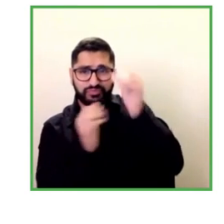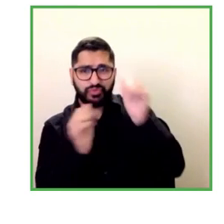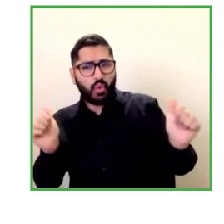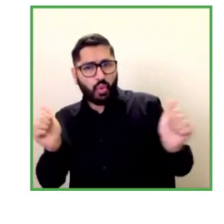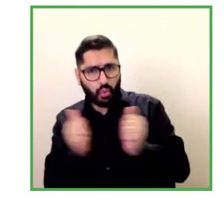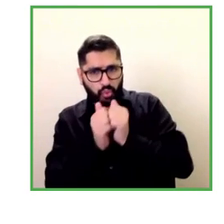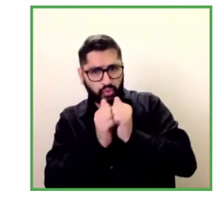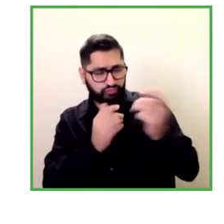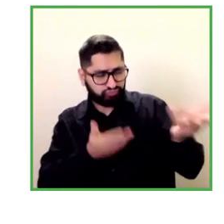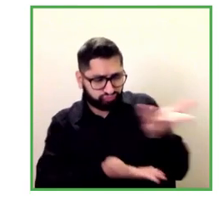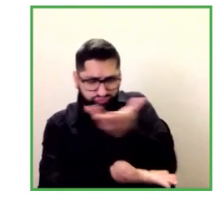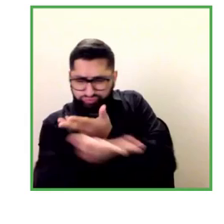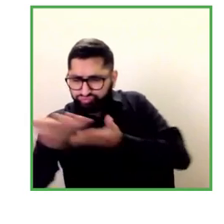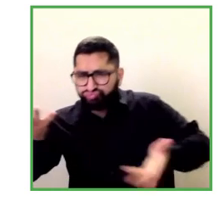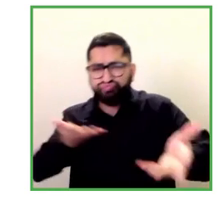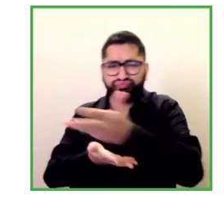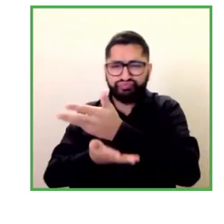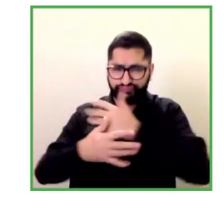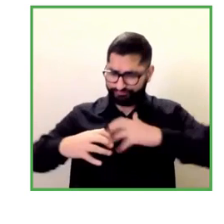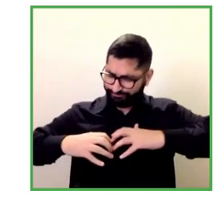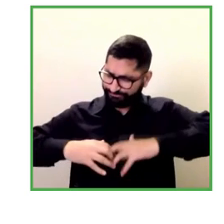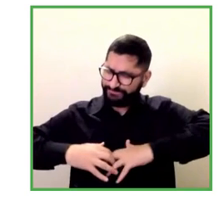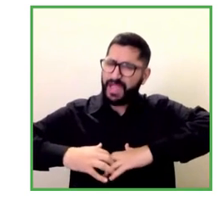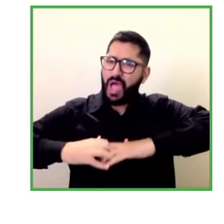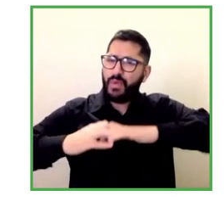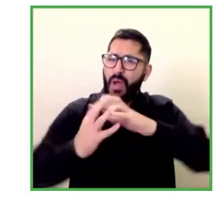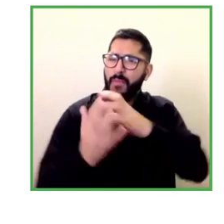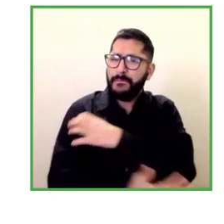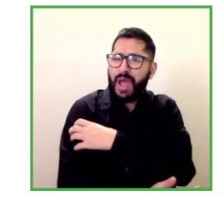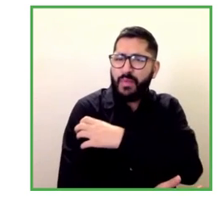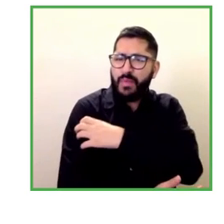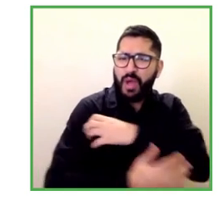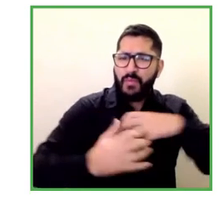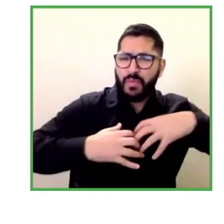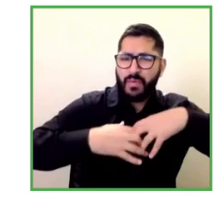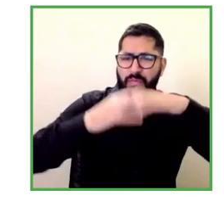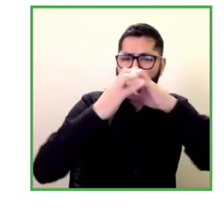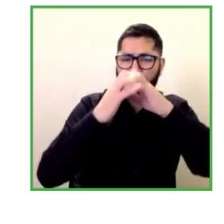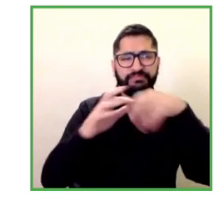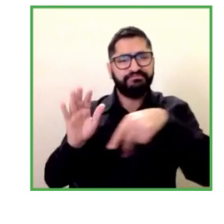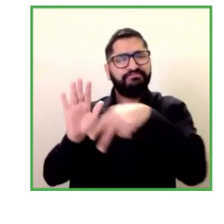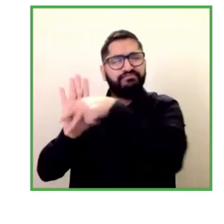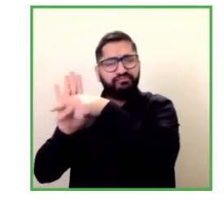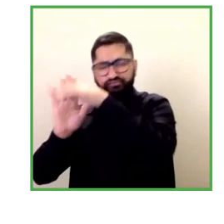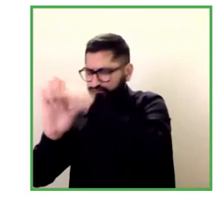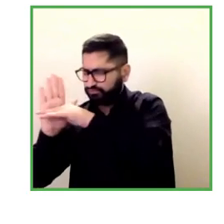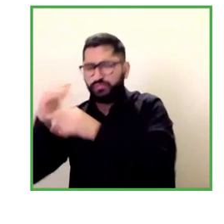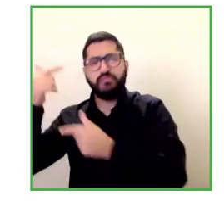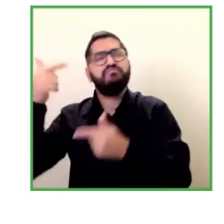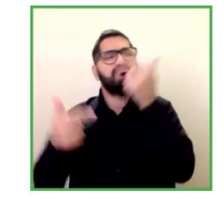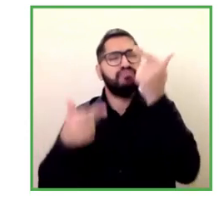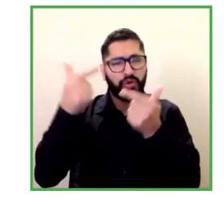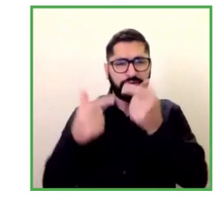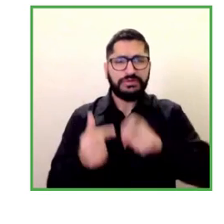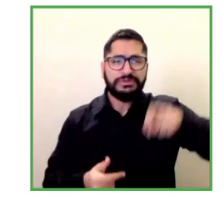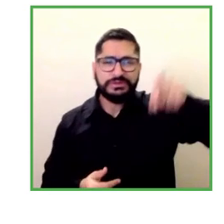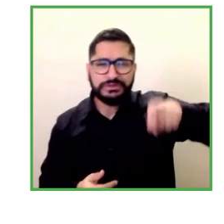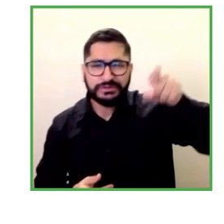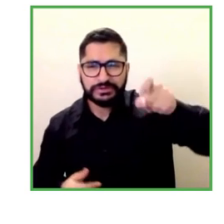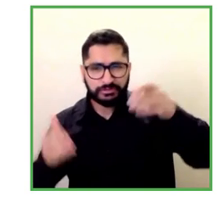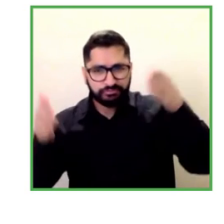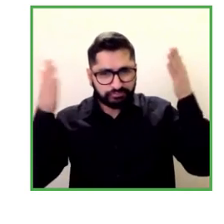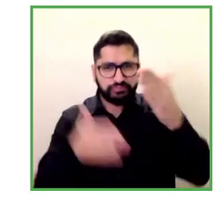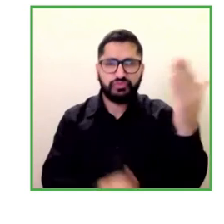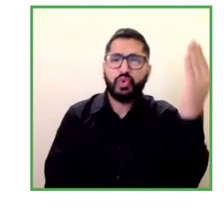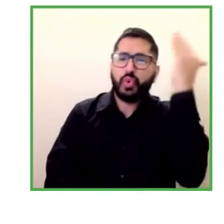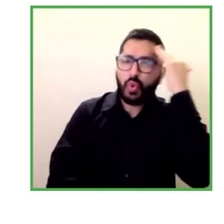And on the side of policies and standardization, we truly want to understand what is happening in every country.